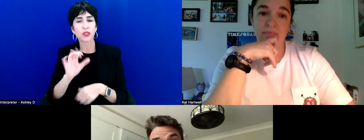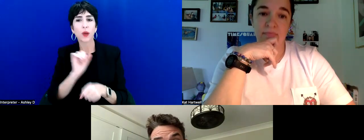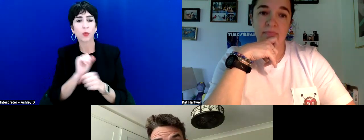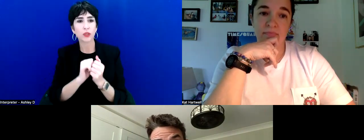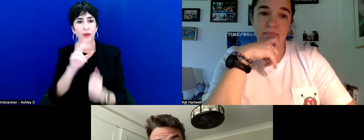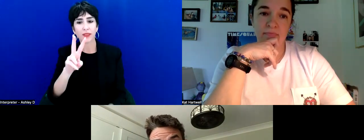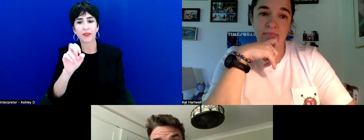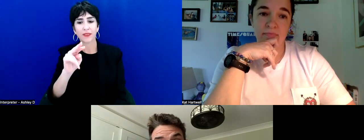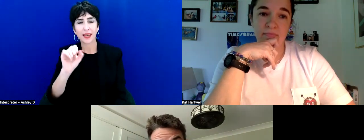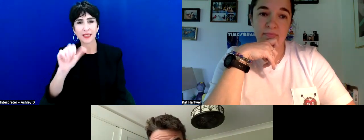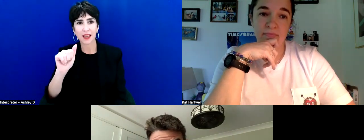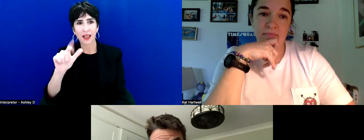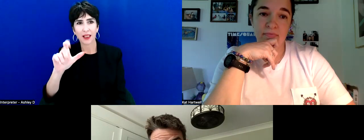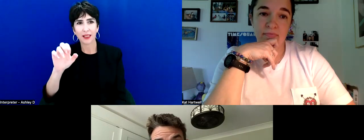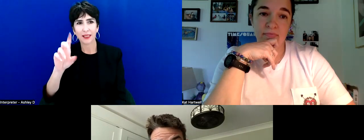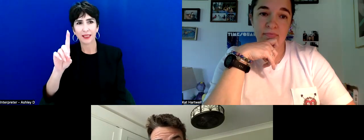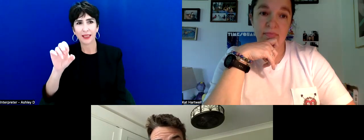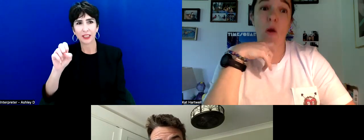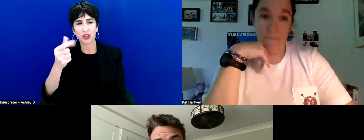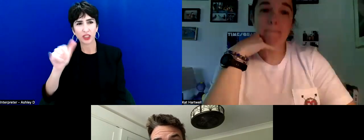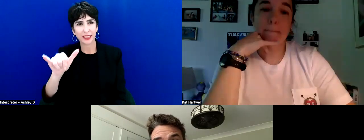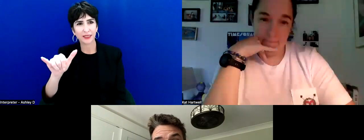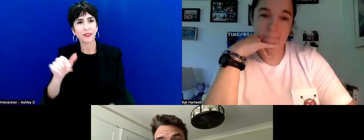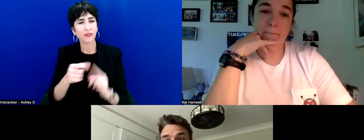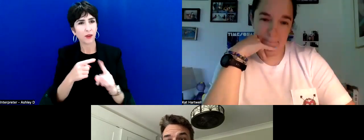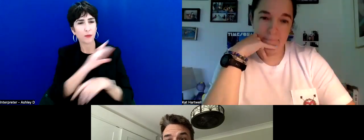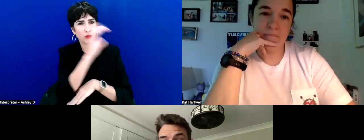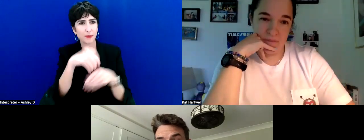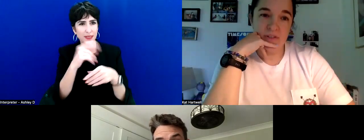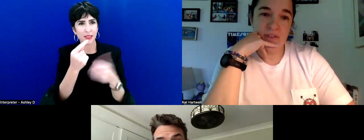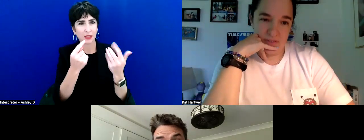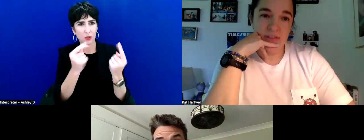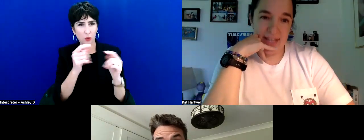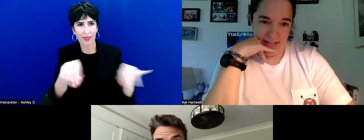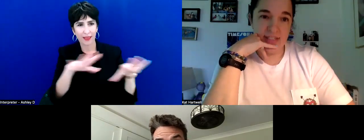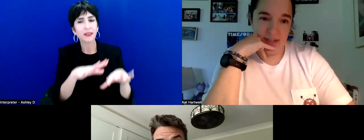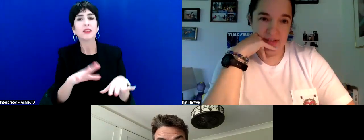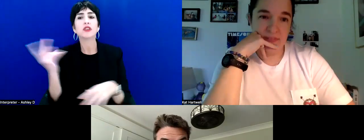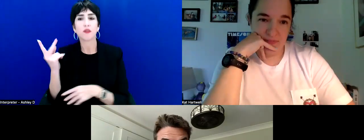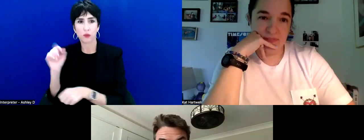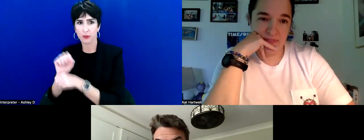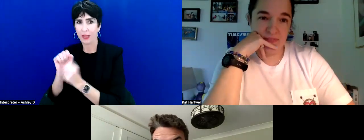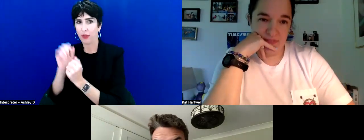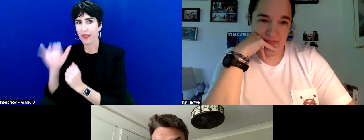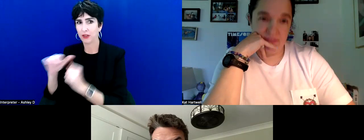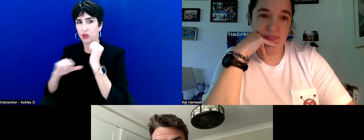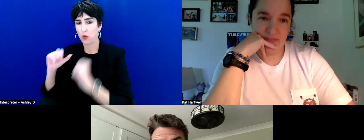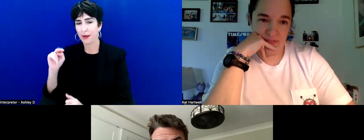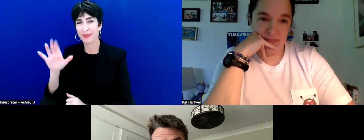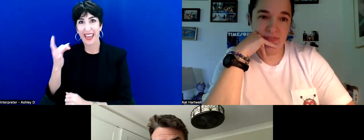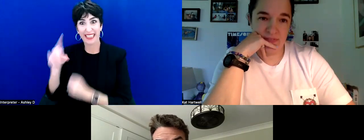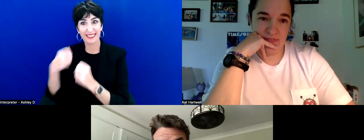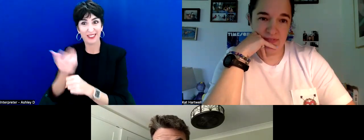Vanessa Lenges, who you do know from Christmas in Toyland. So her and I worked together on that show 18 years